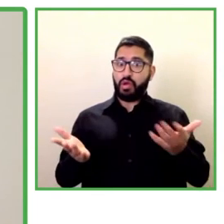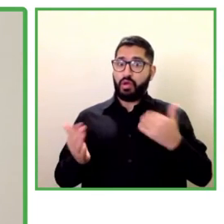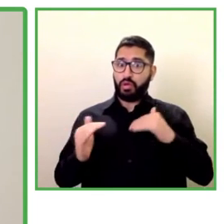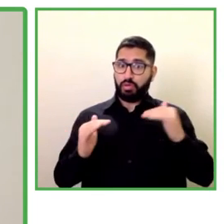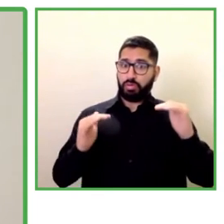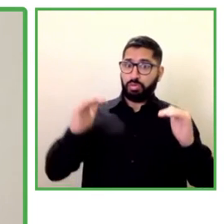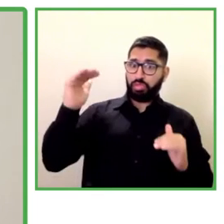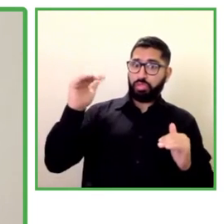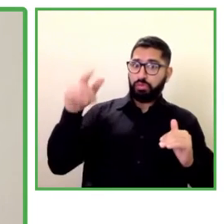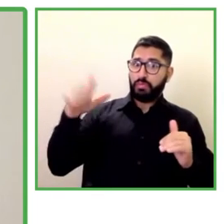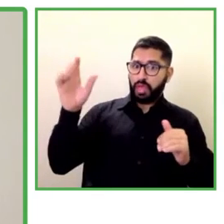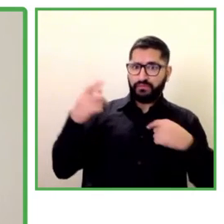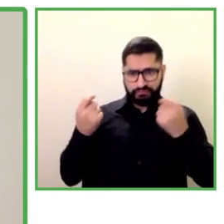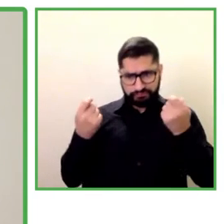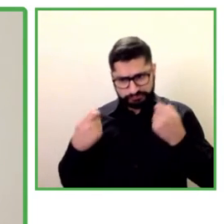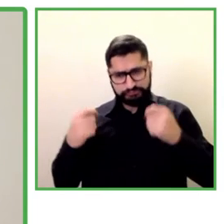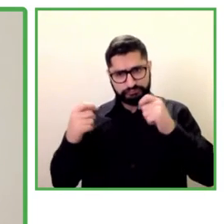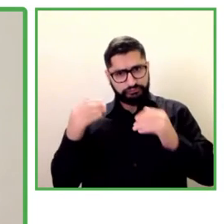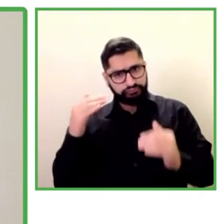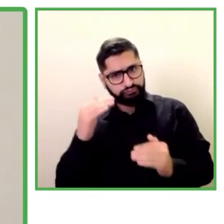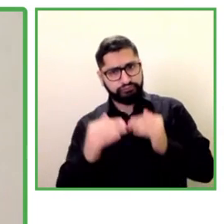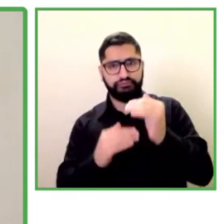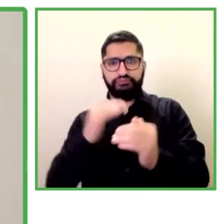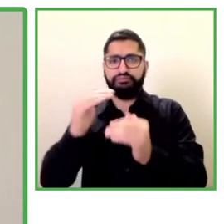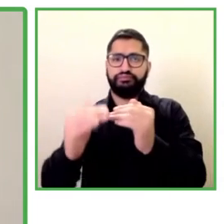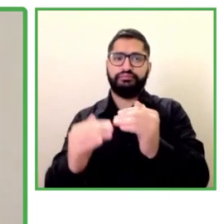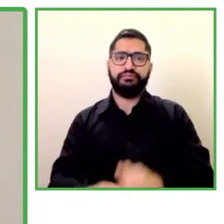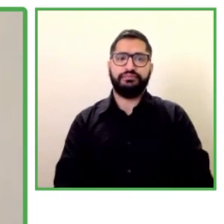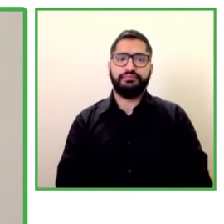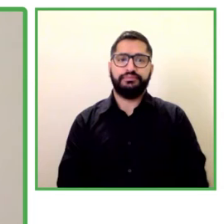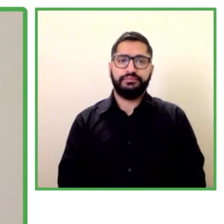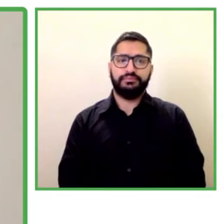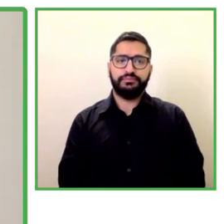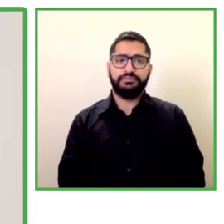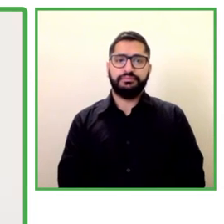best attempt possible to talk about you.